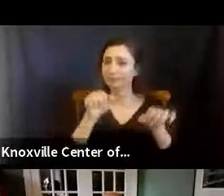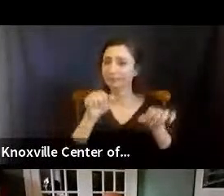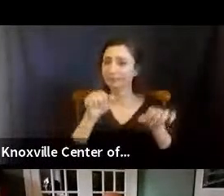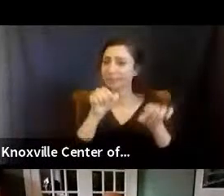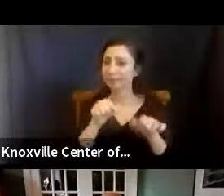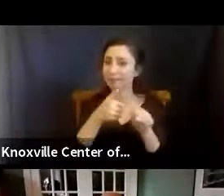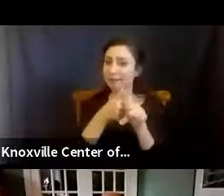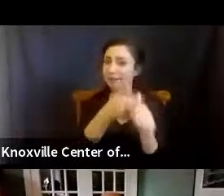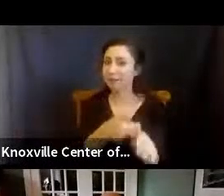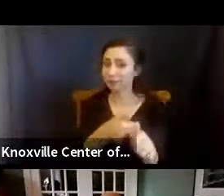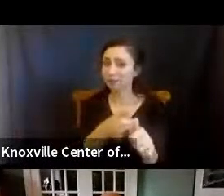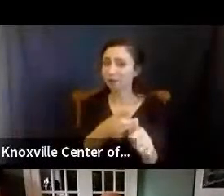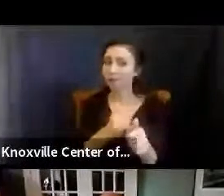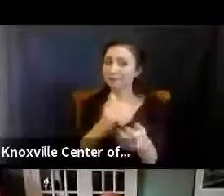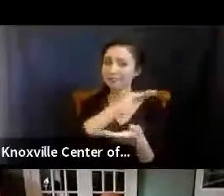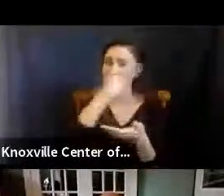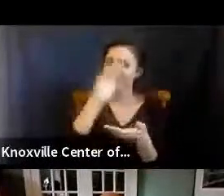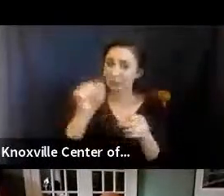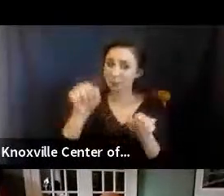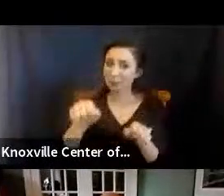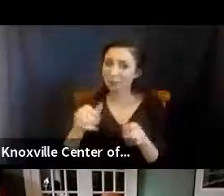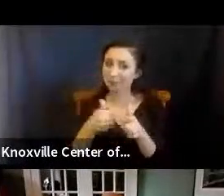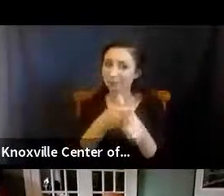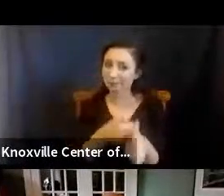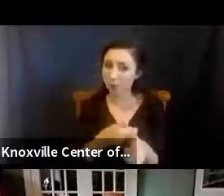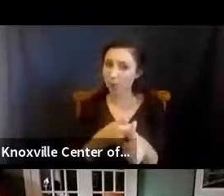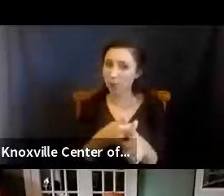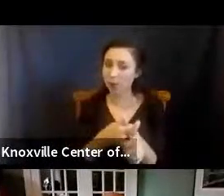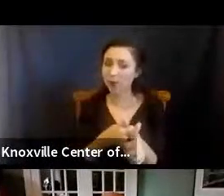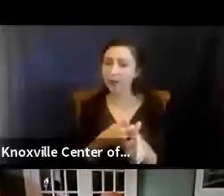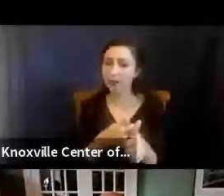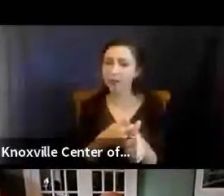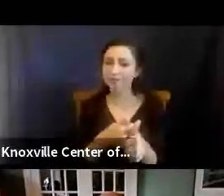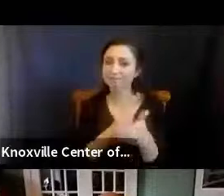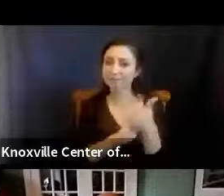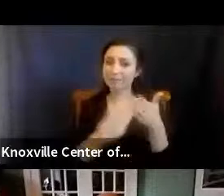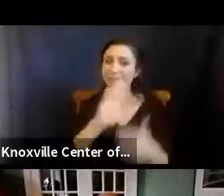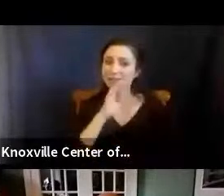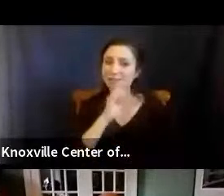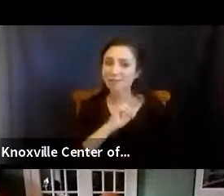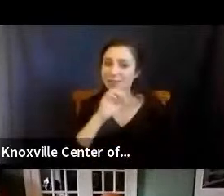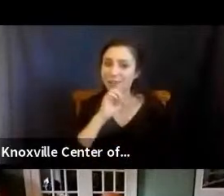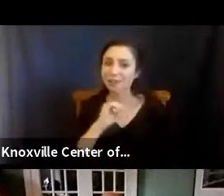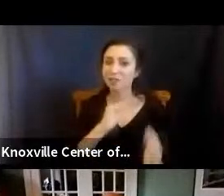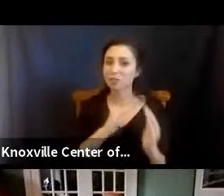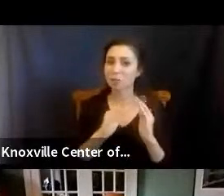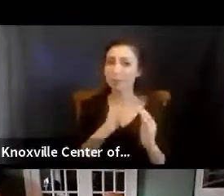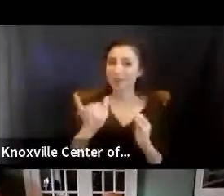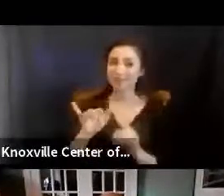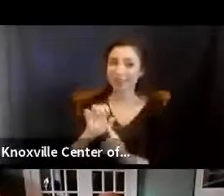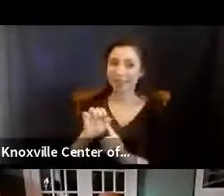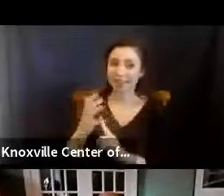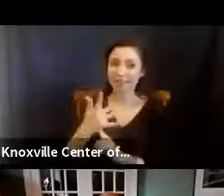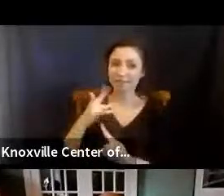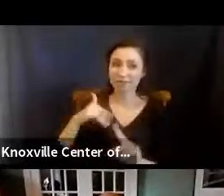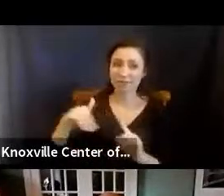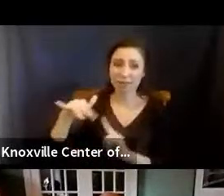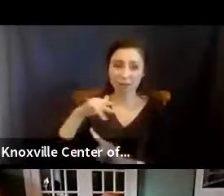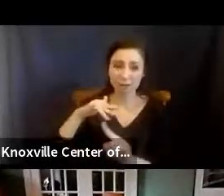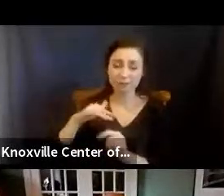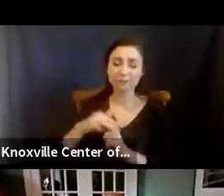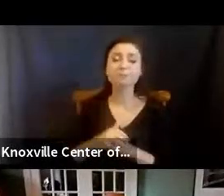followed in that college age community, in that environment. But what we're seeing